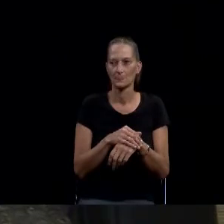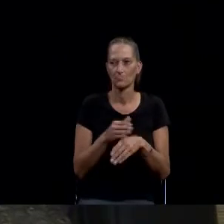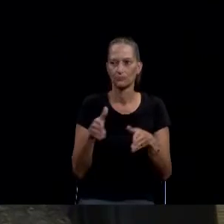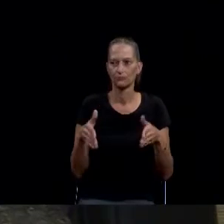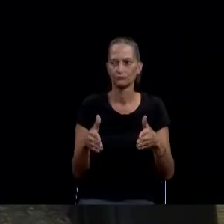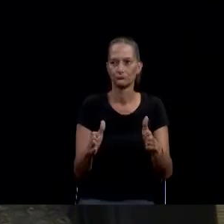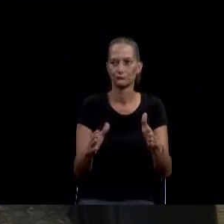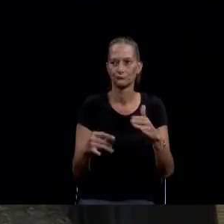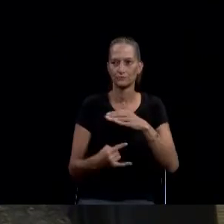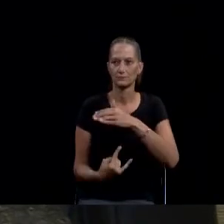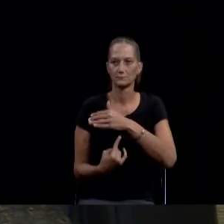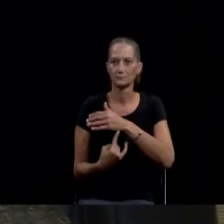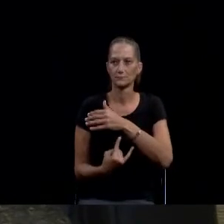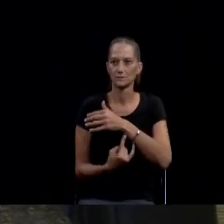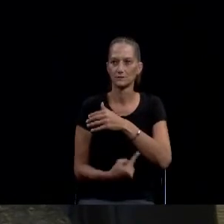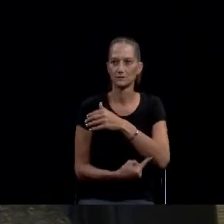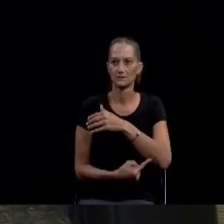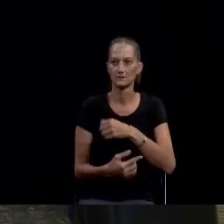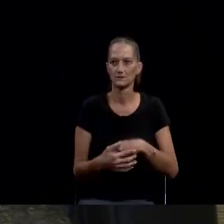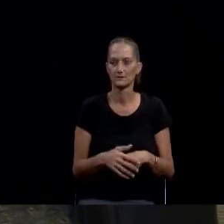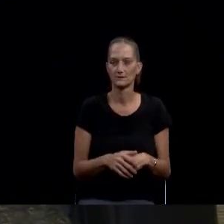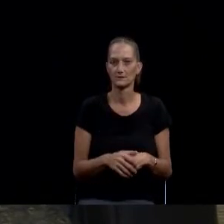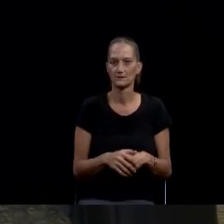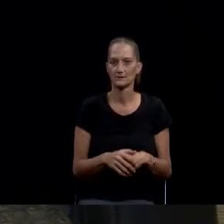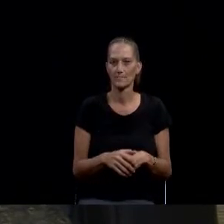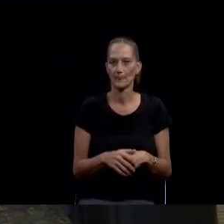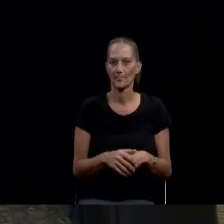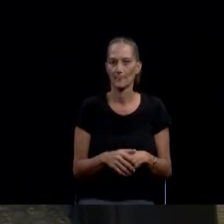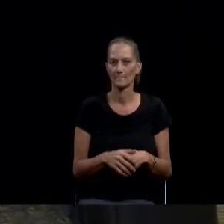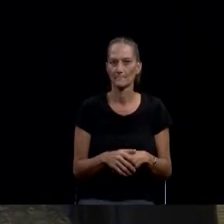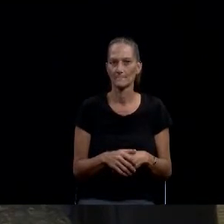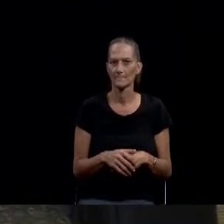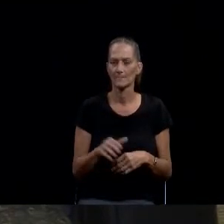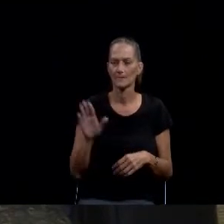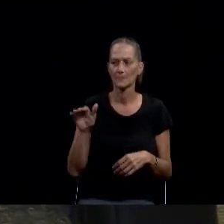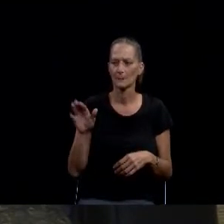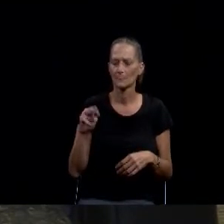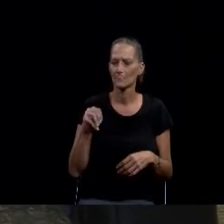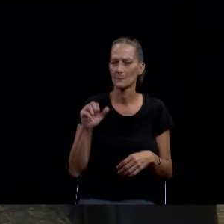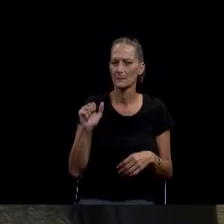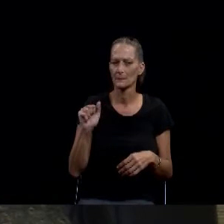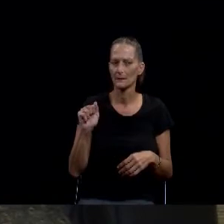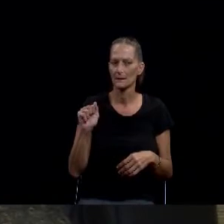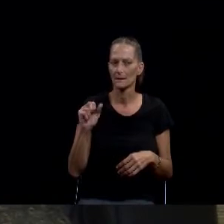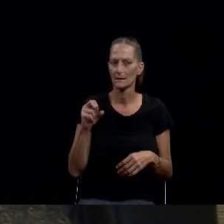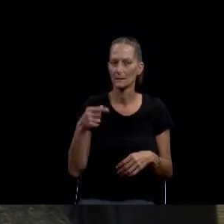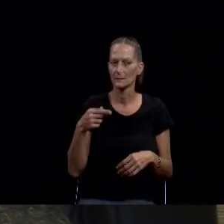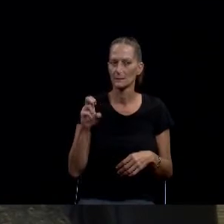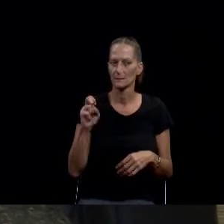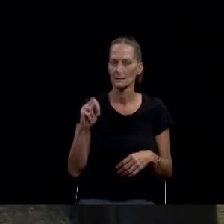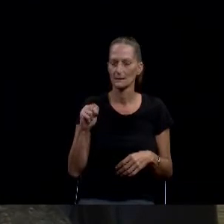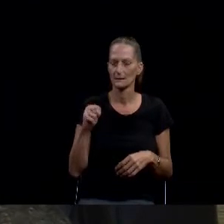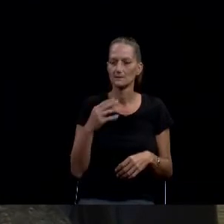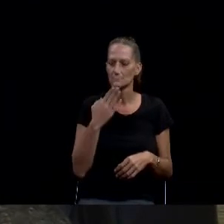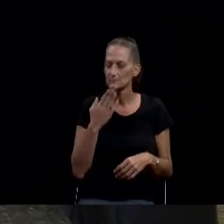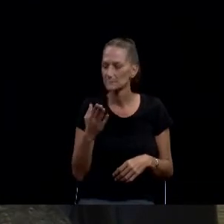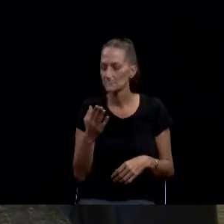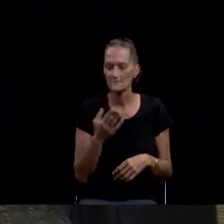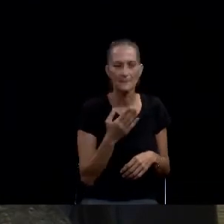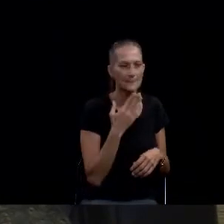Millette, are you there? Megan? Yes, ma'am, I'm here. Thank you. You should be able to share